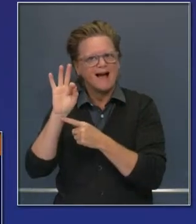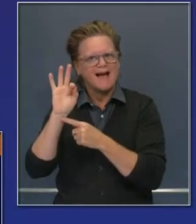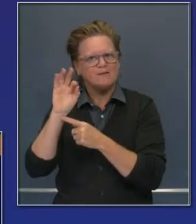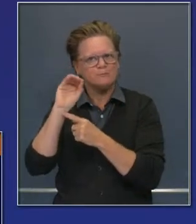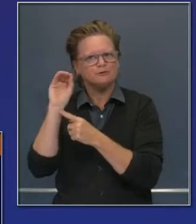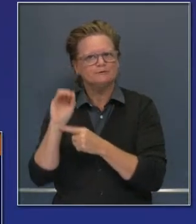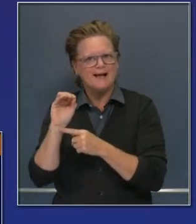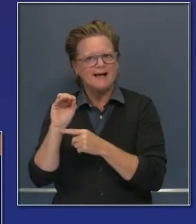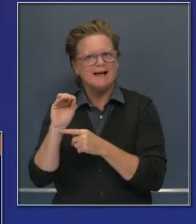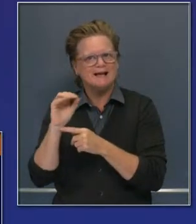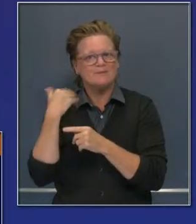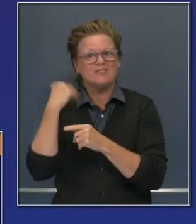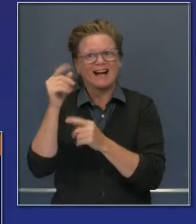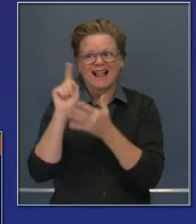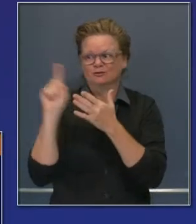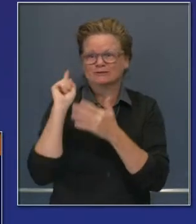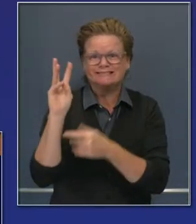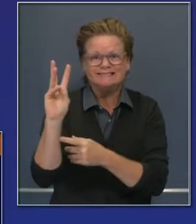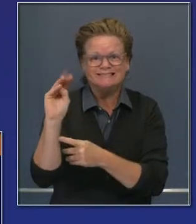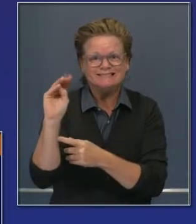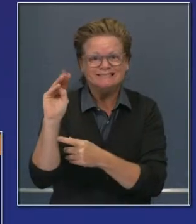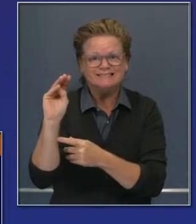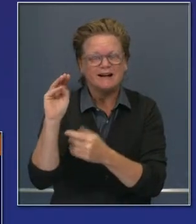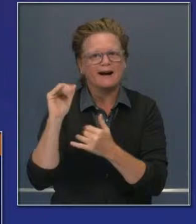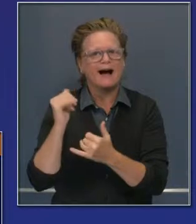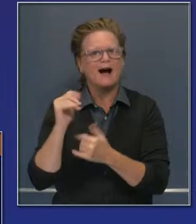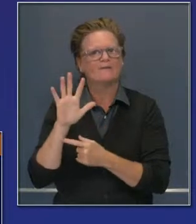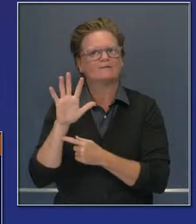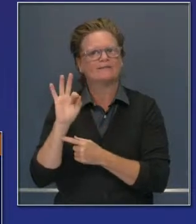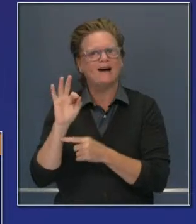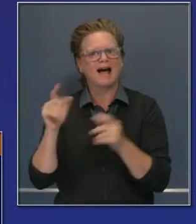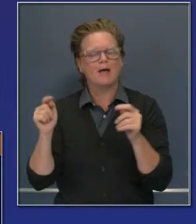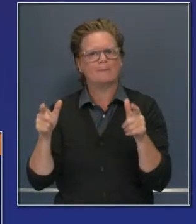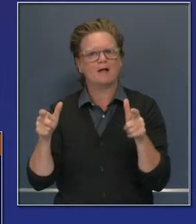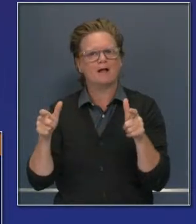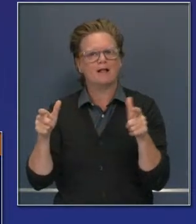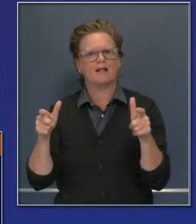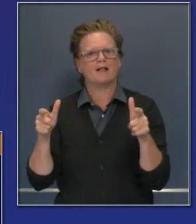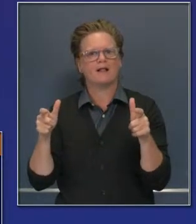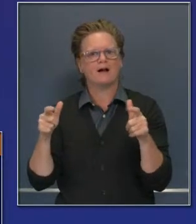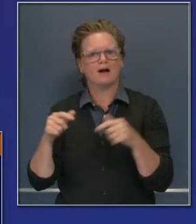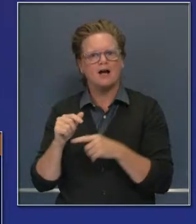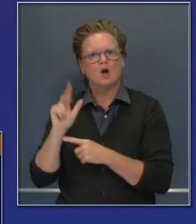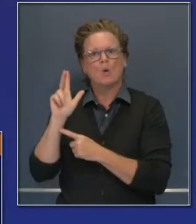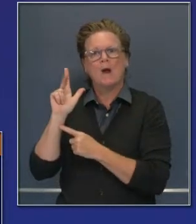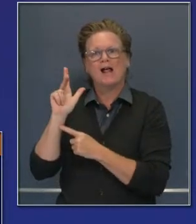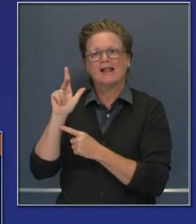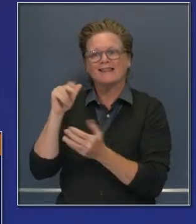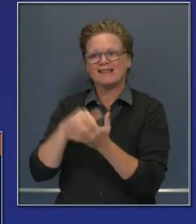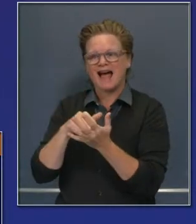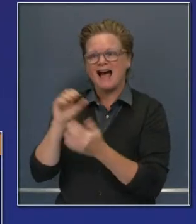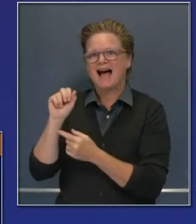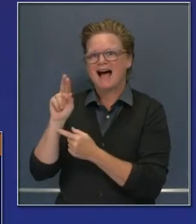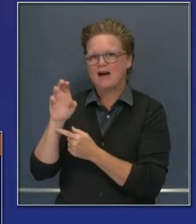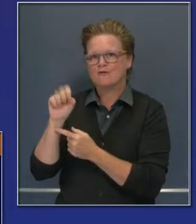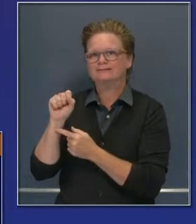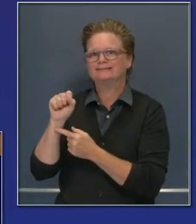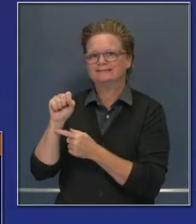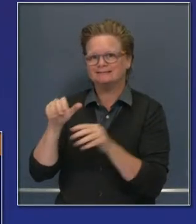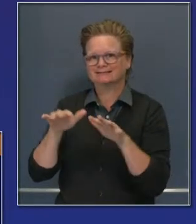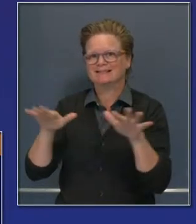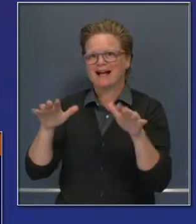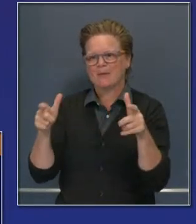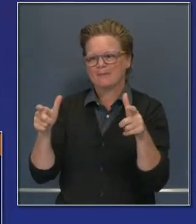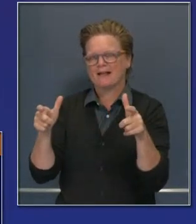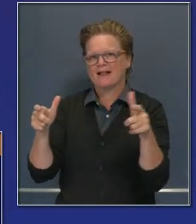percentage contained. And you can see increase of about 5,000 acres over the last week. So between